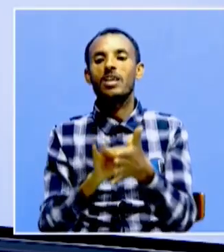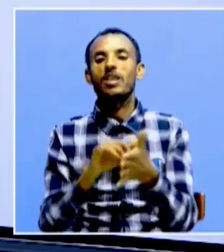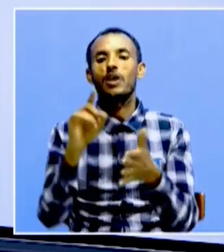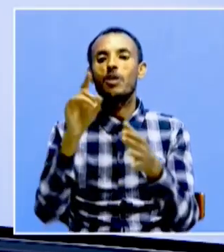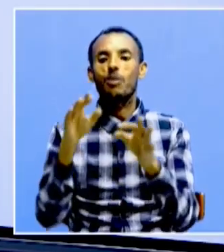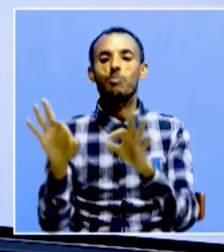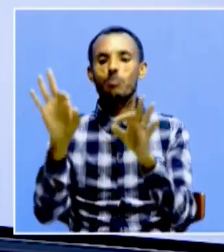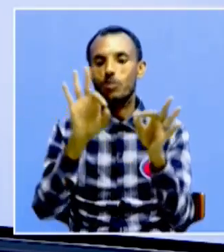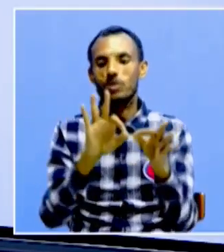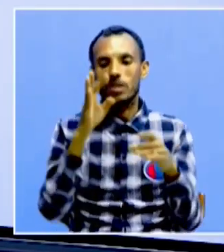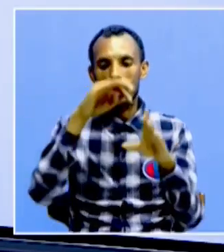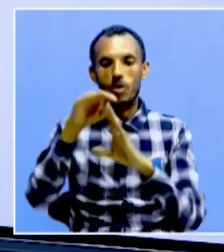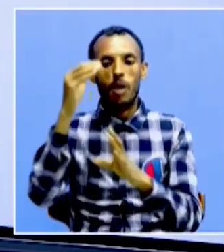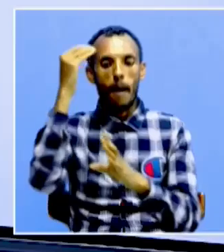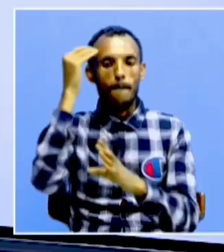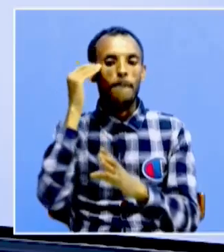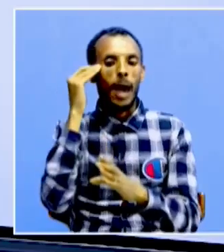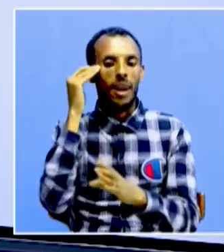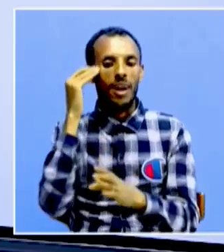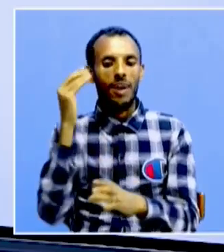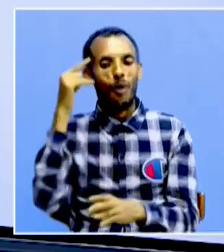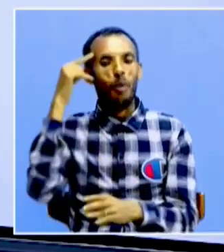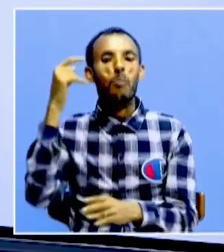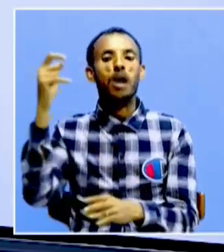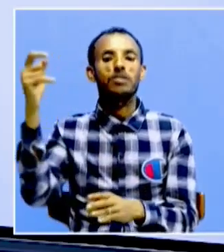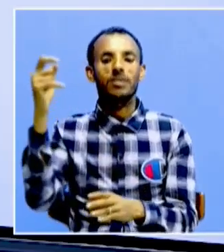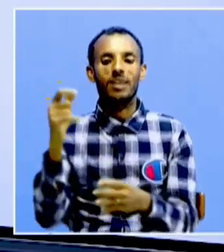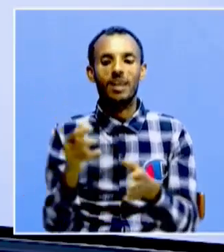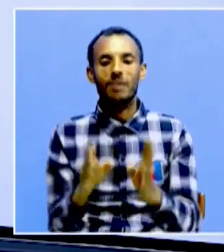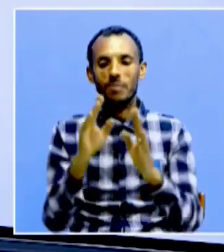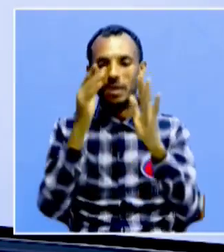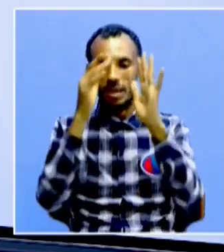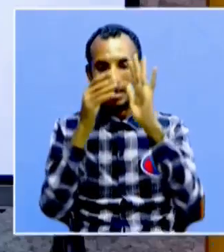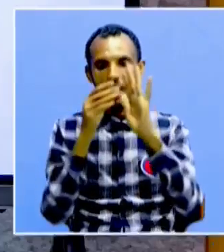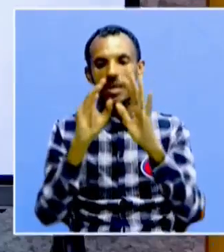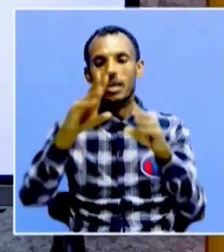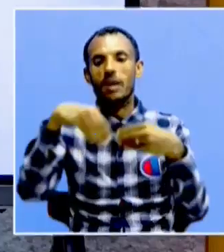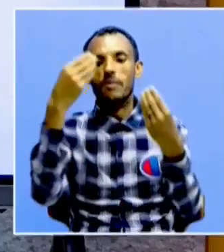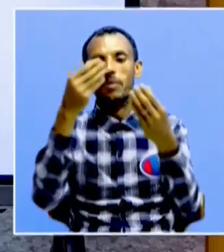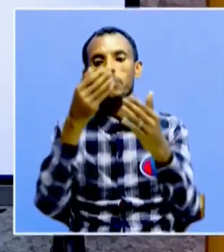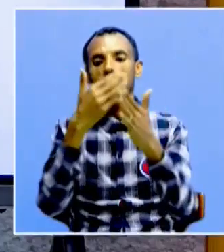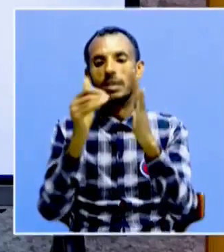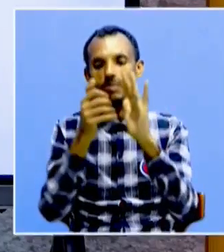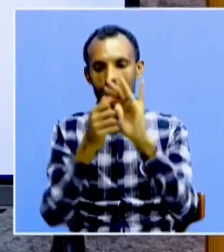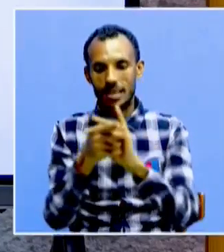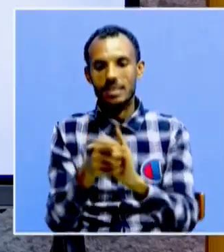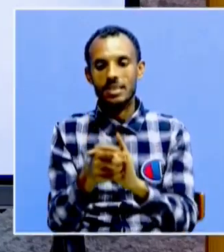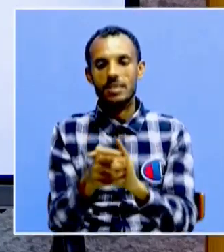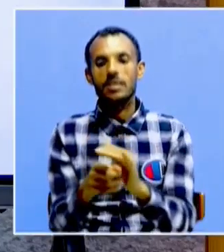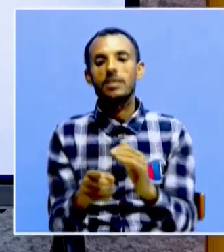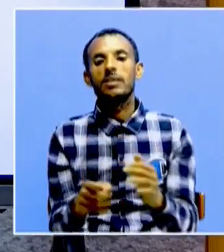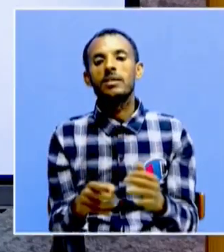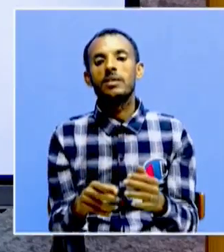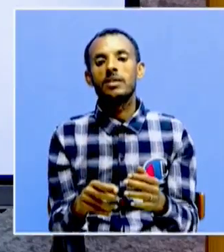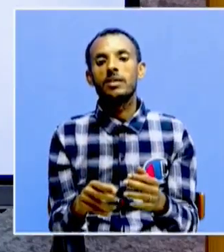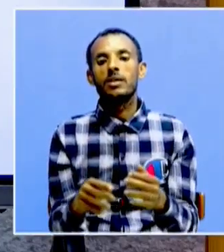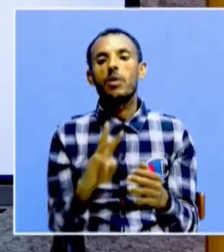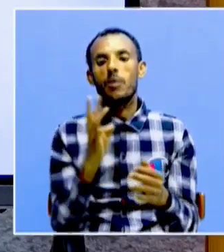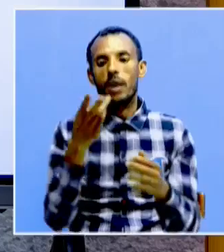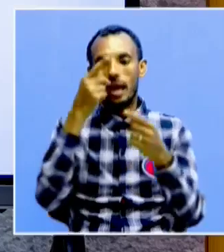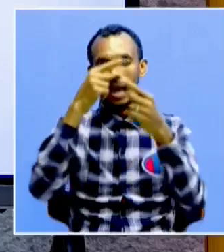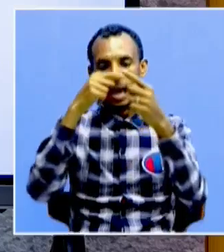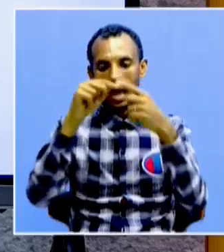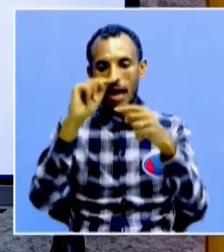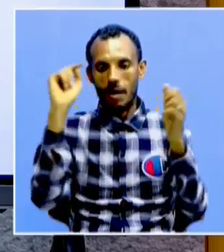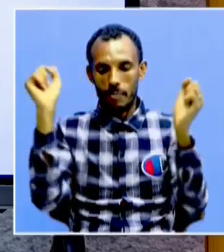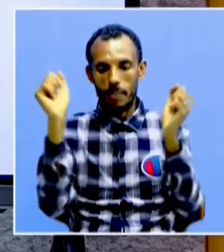in your mind. Okay? Let me give you some sentences first, and then we will come up